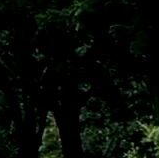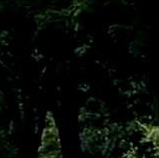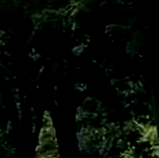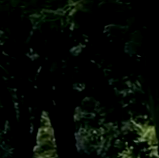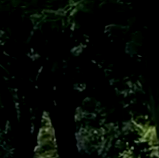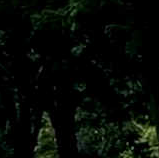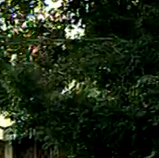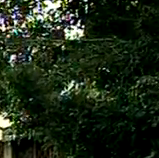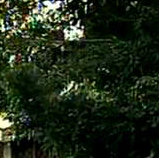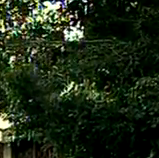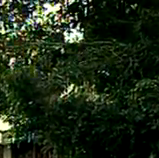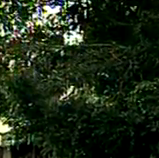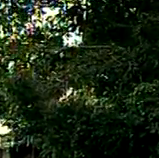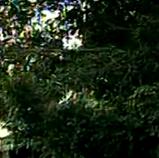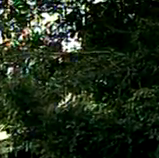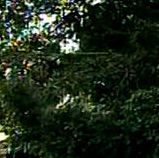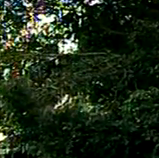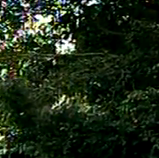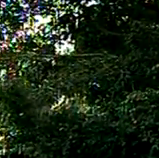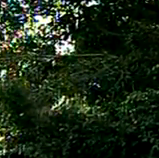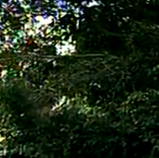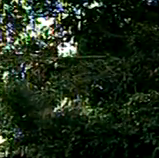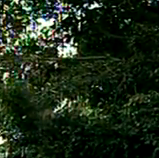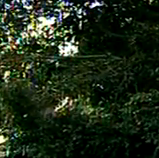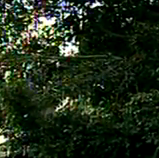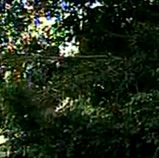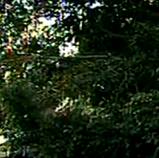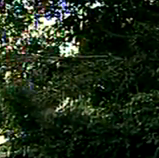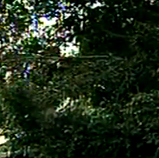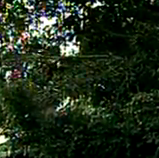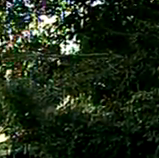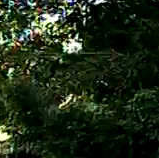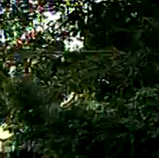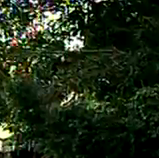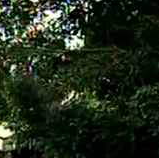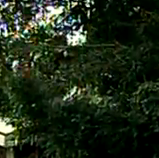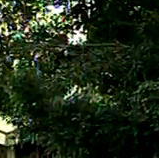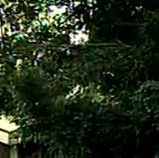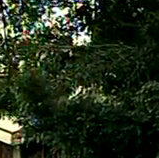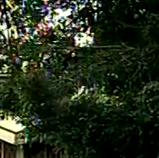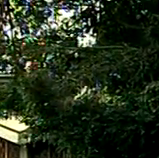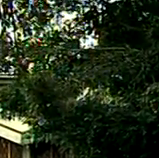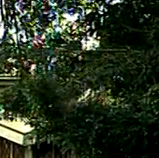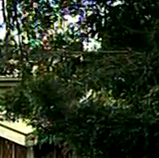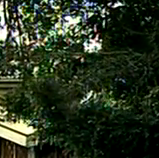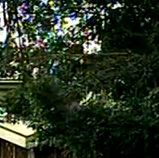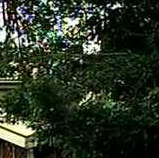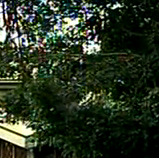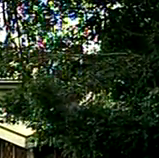wanataka kitu kidogo. In the public sector, you find people have a time frame of doing time, they take 2 weeks. That is